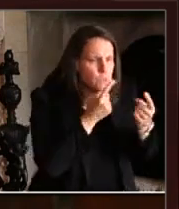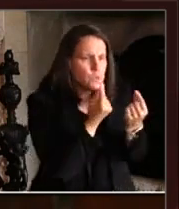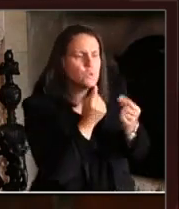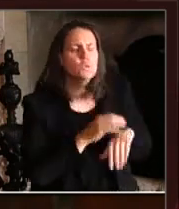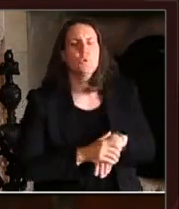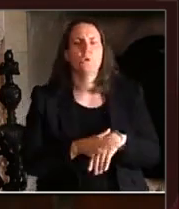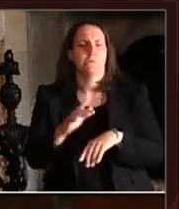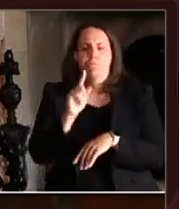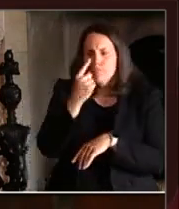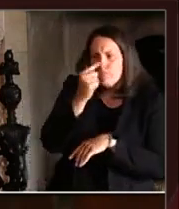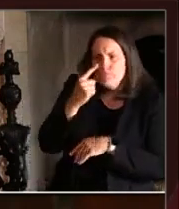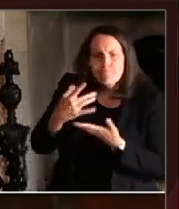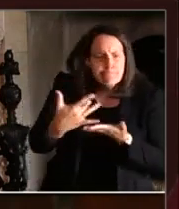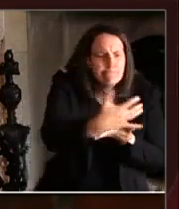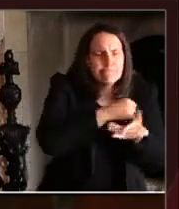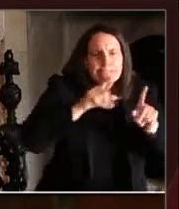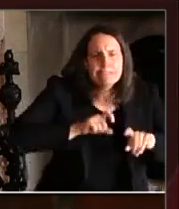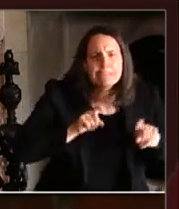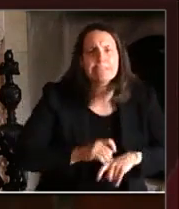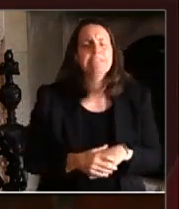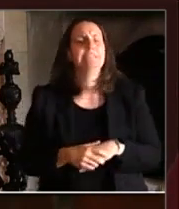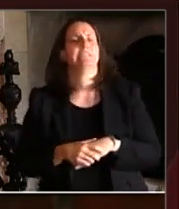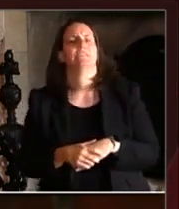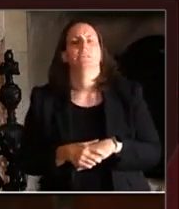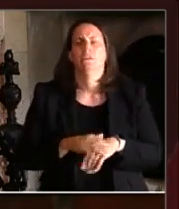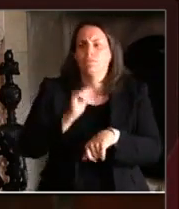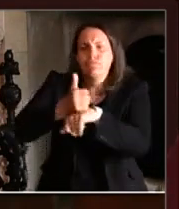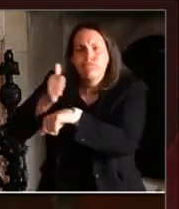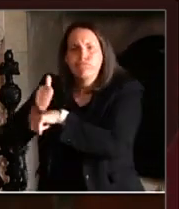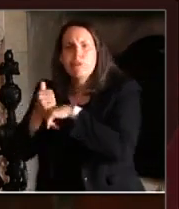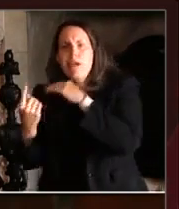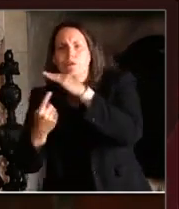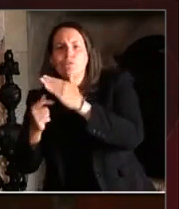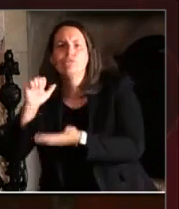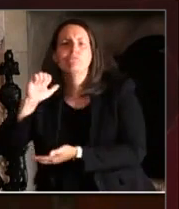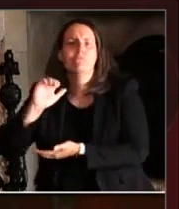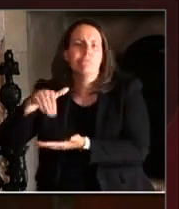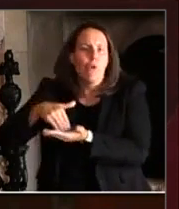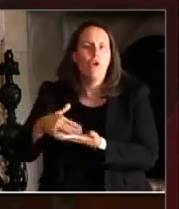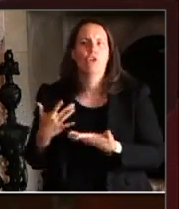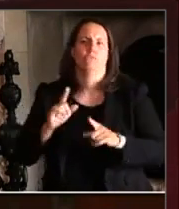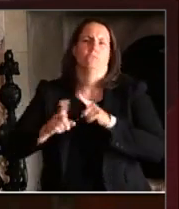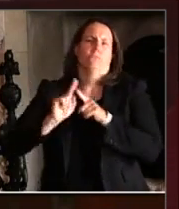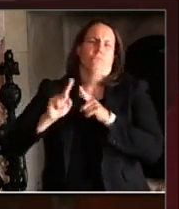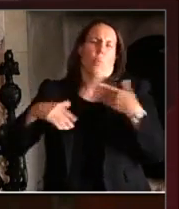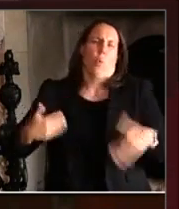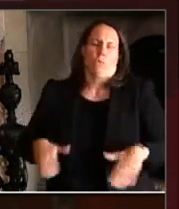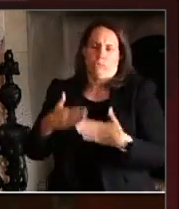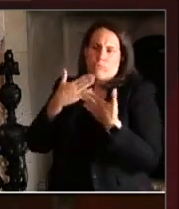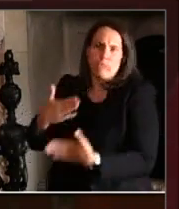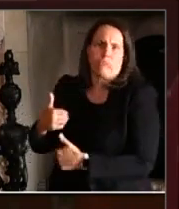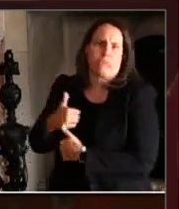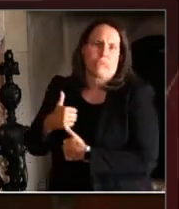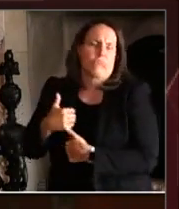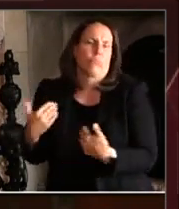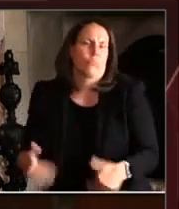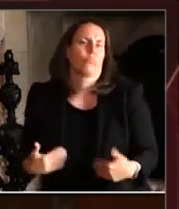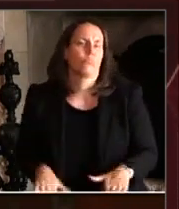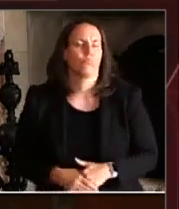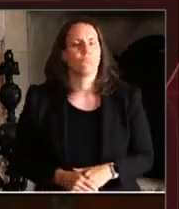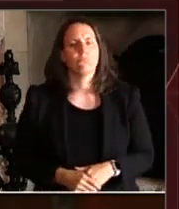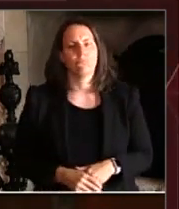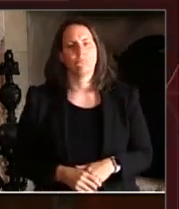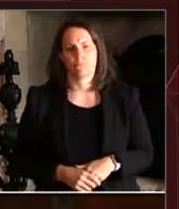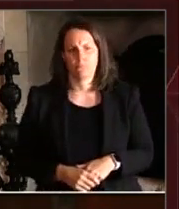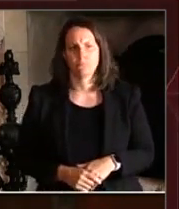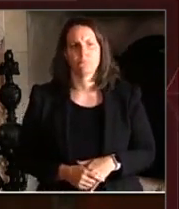145,000 specimens at 190 testing sites across our state. We continue to make progress in the fight against